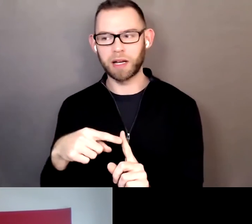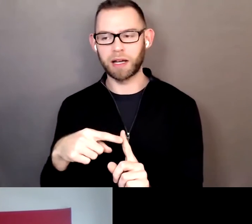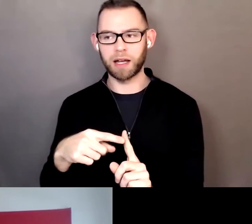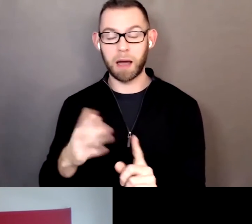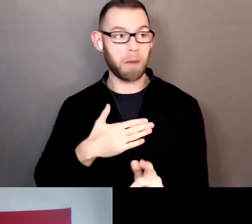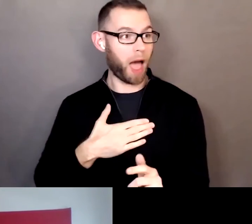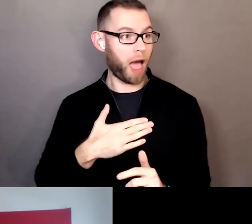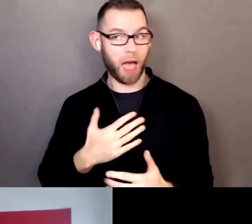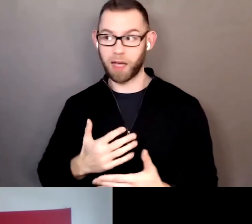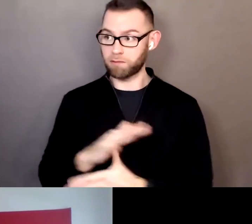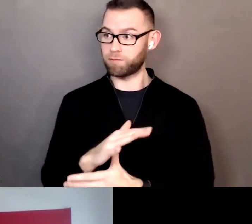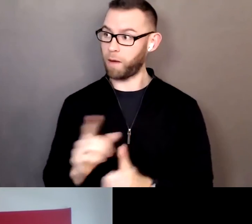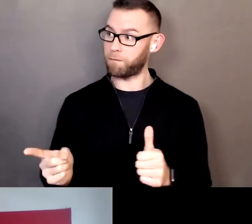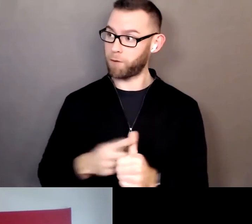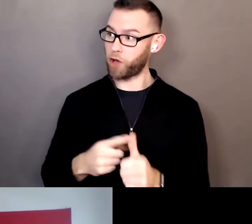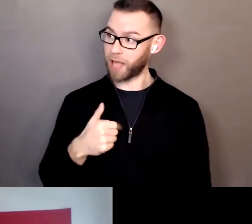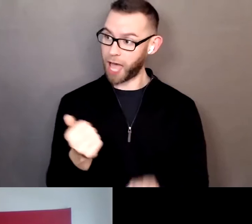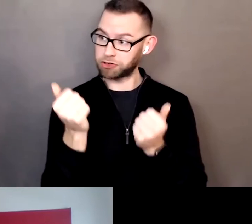first go-to.